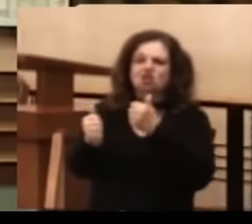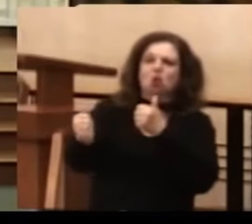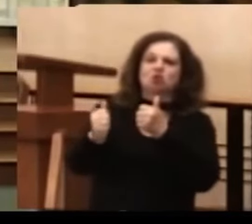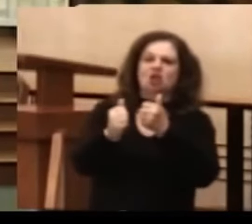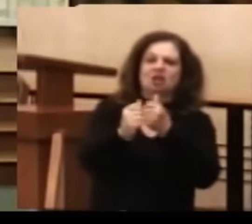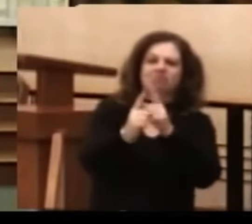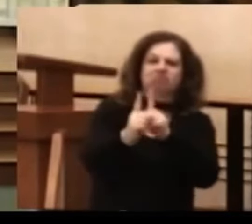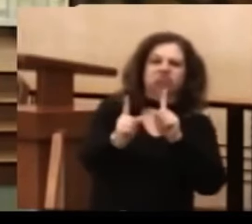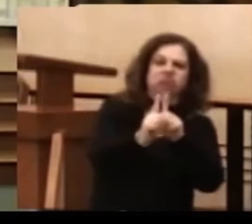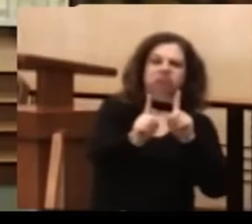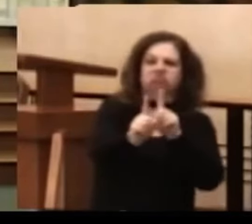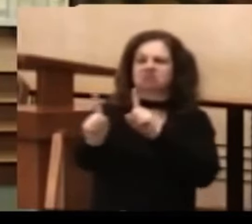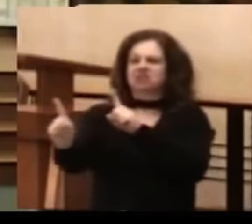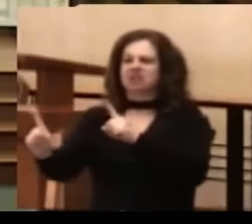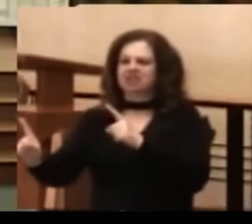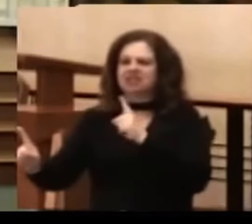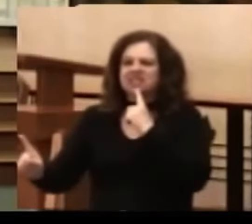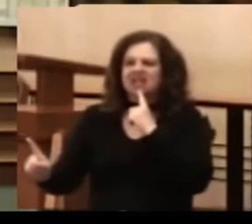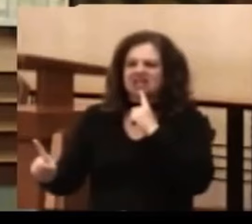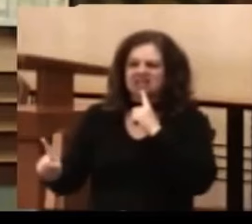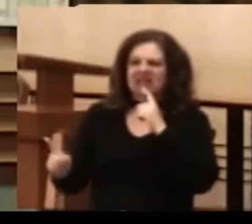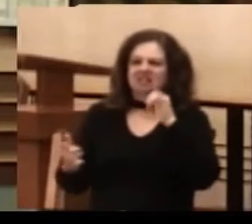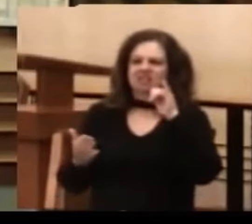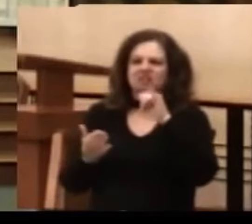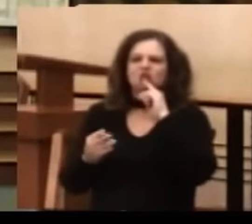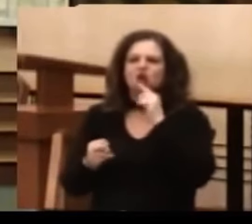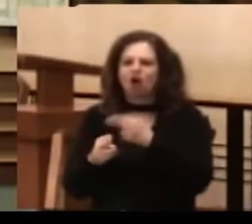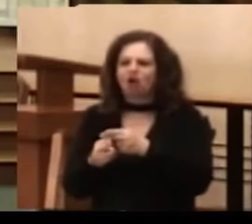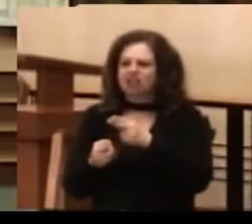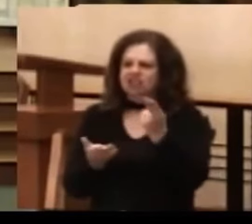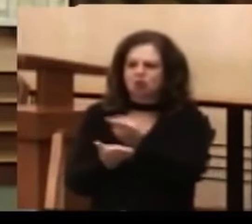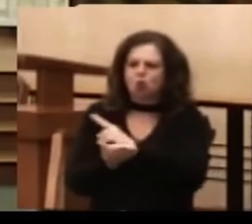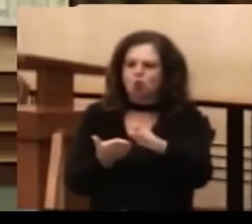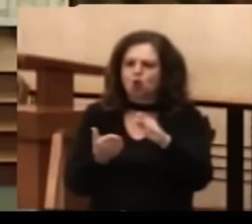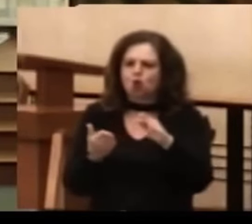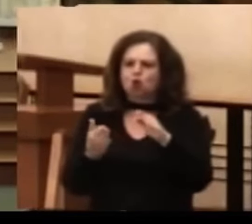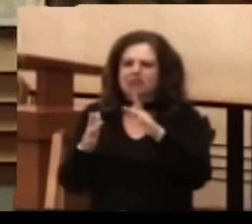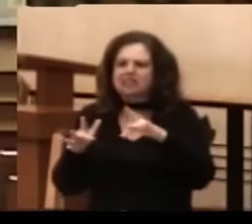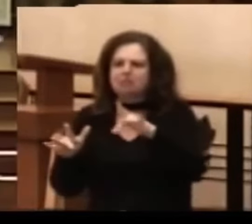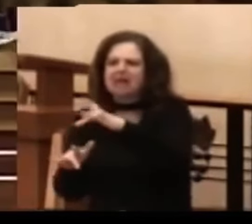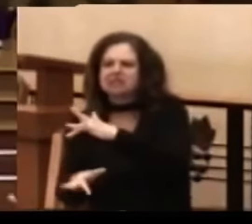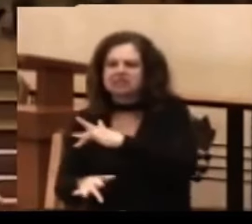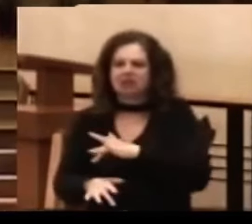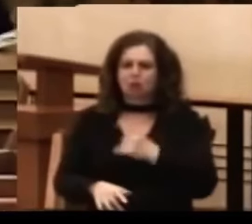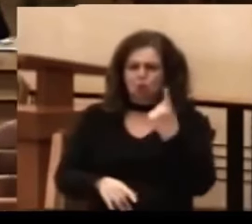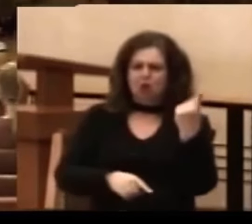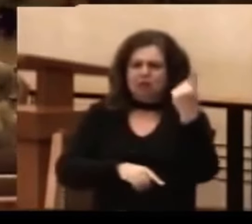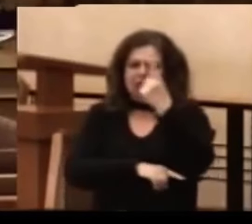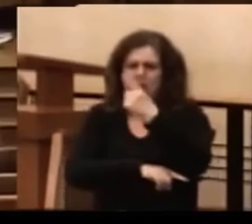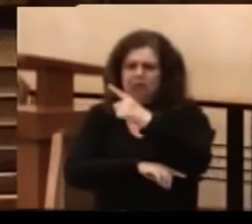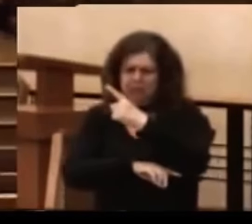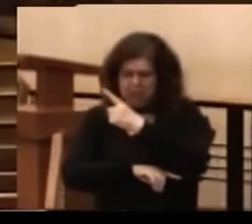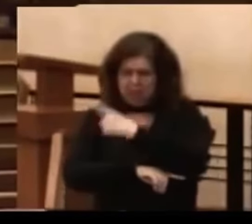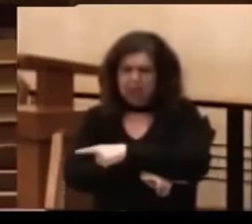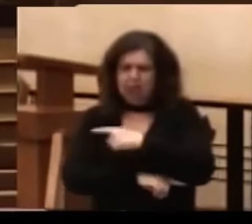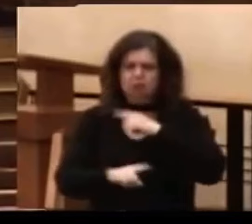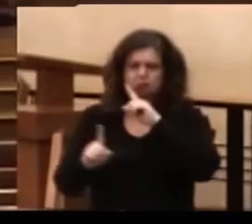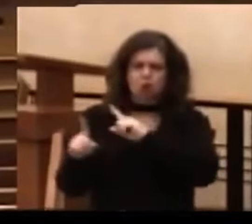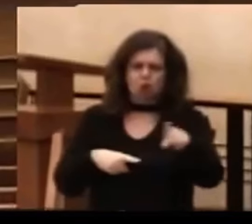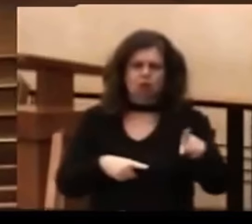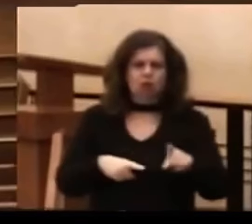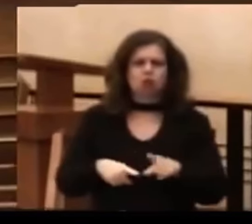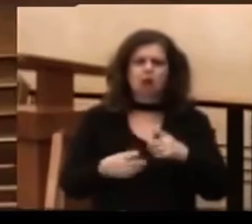it his holy space. And one day he was marching off to a house to heal a little girl, and